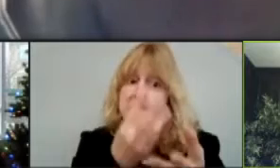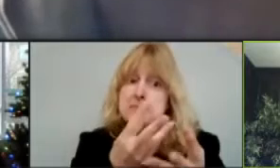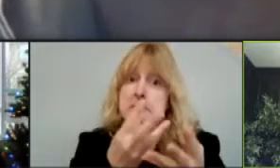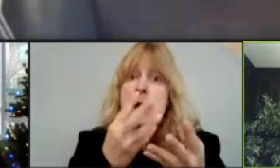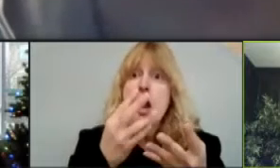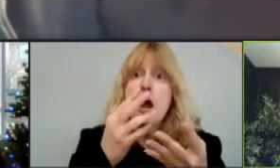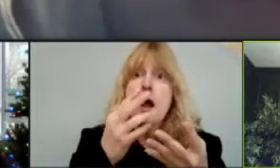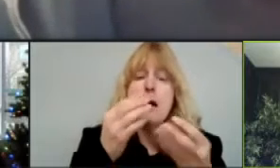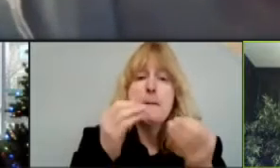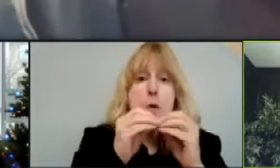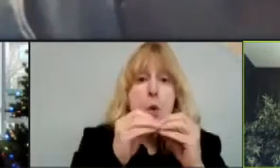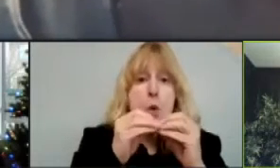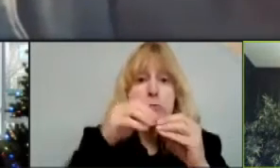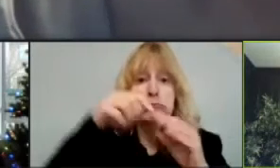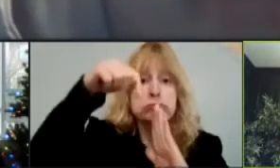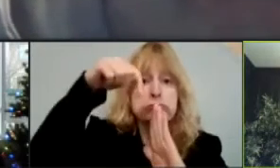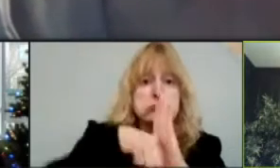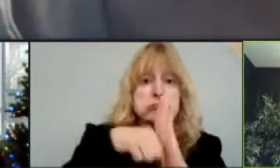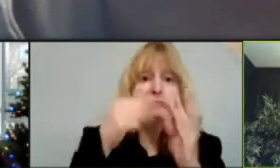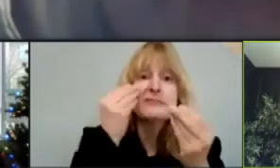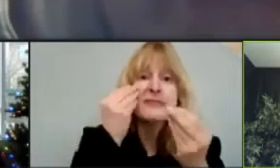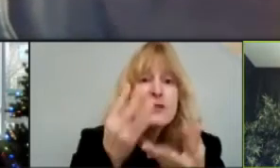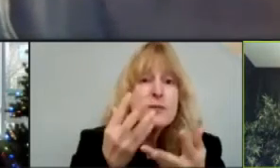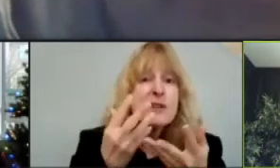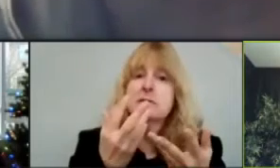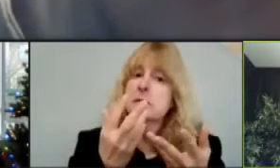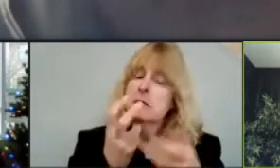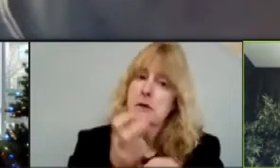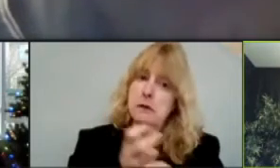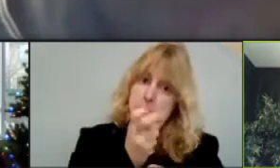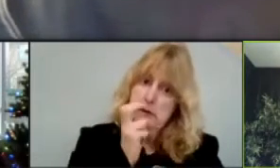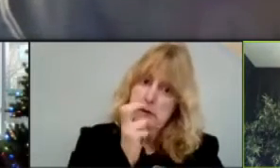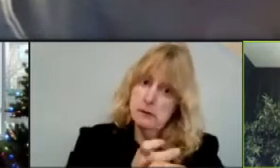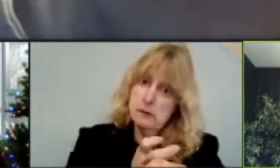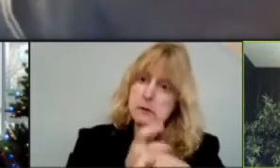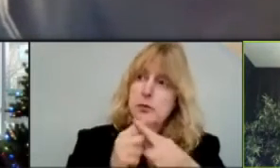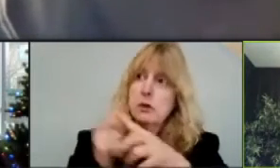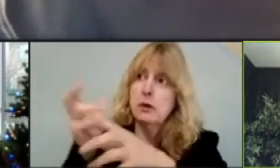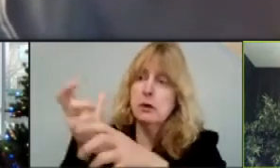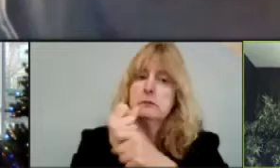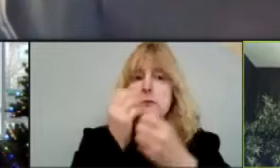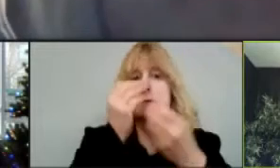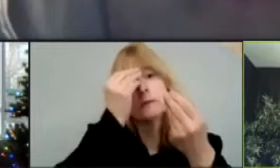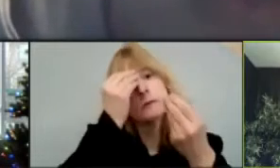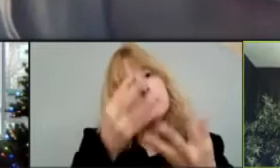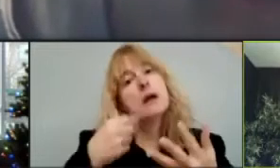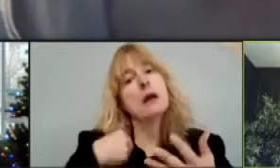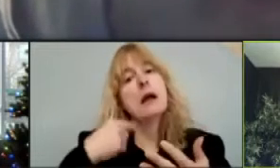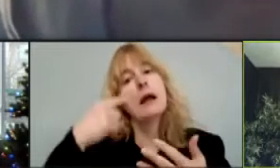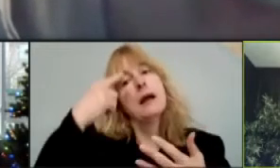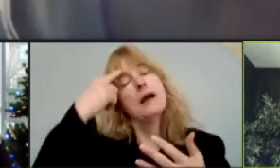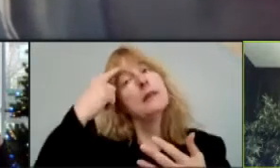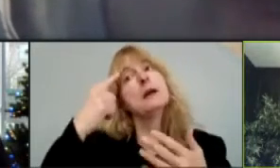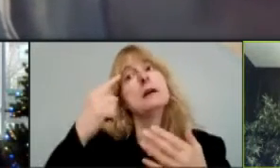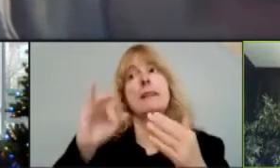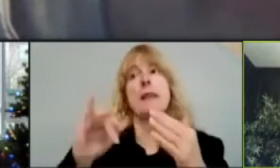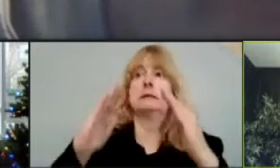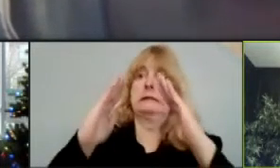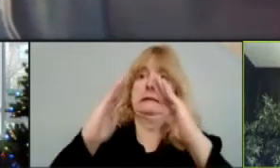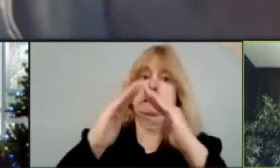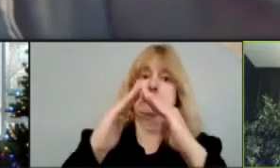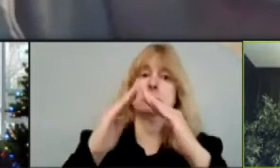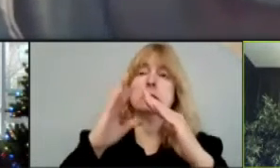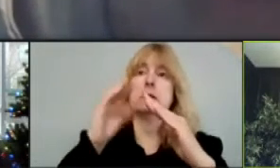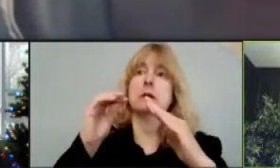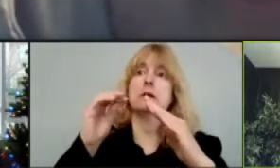rollout has been frustrating to obtain. I think the city and the city's health department is doing